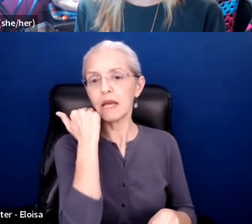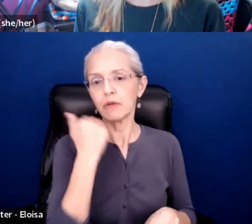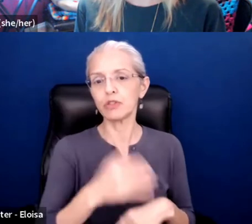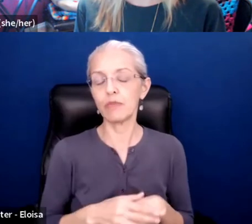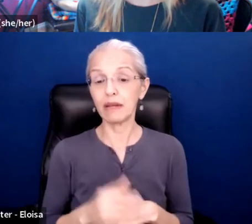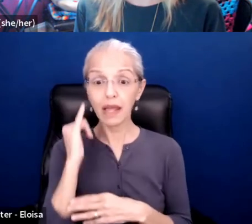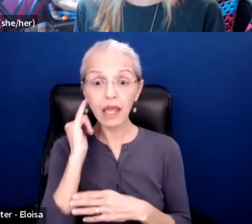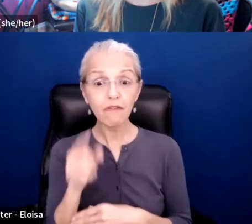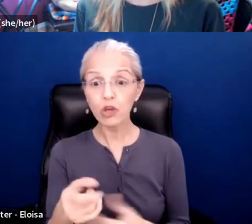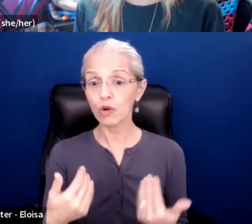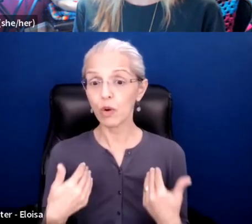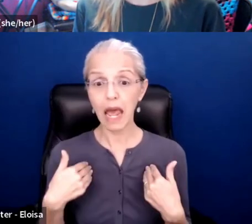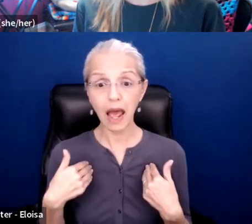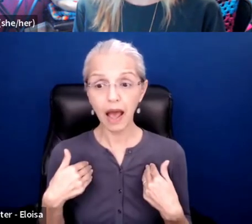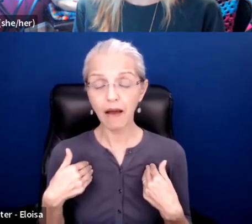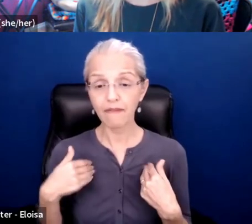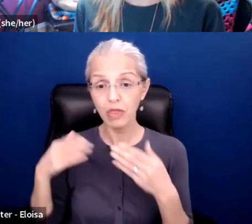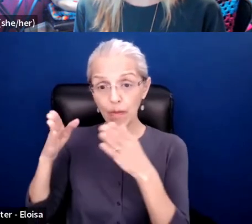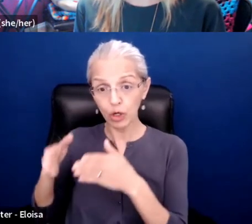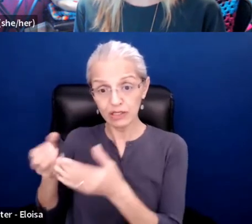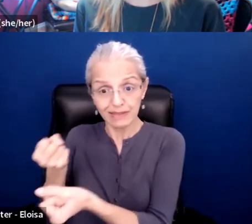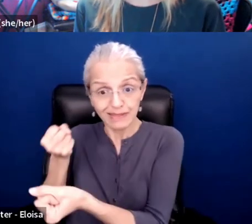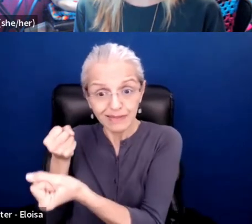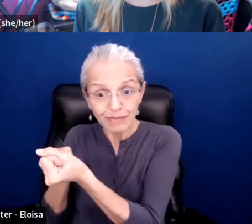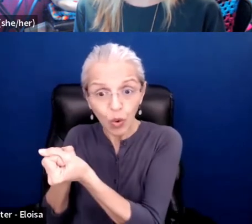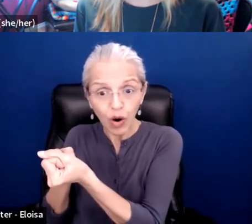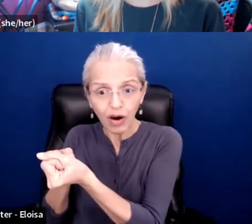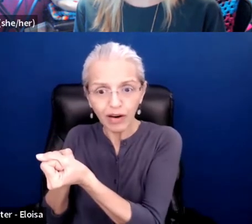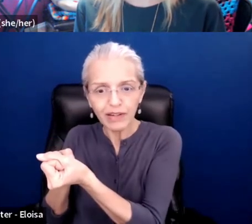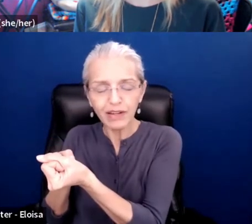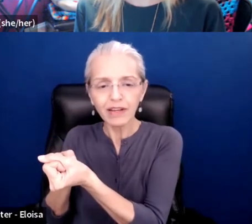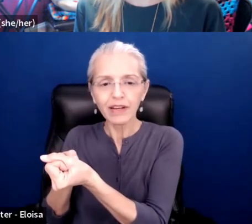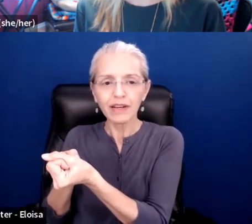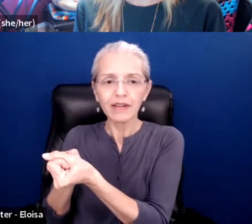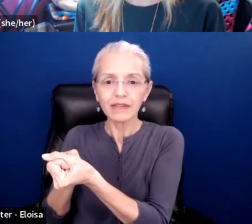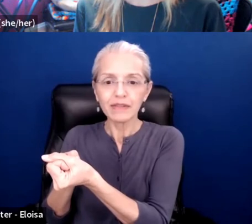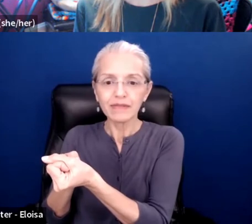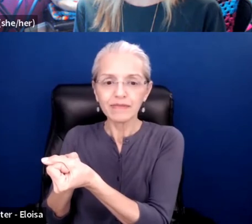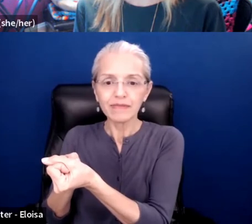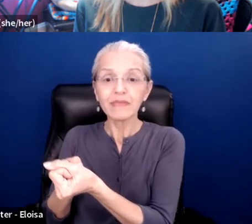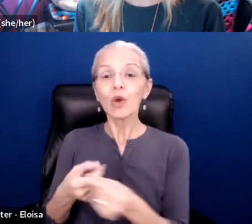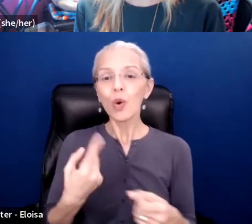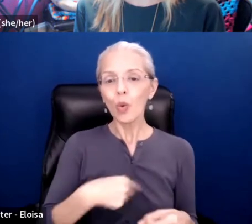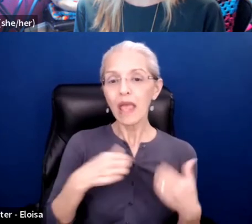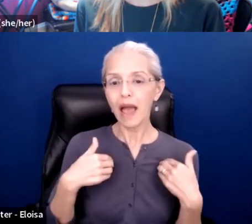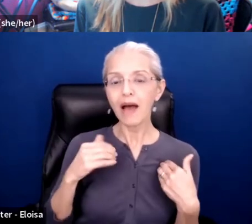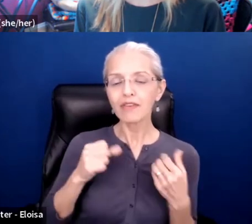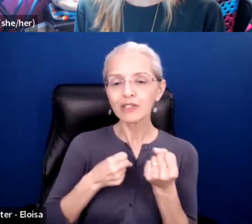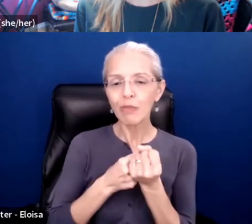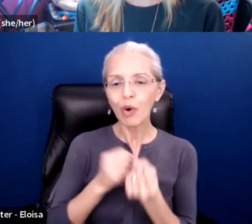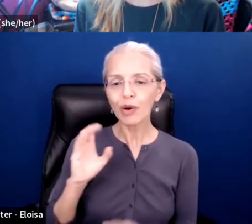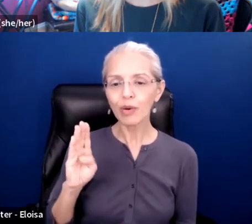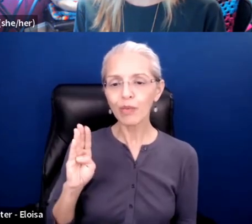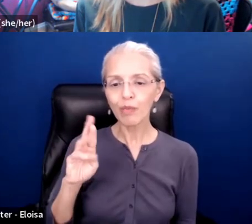don't have that person in your life, right, you have a support broker, right, and we do the best we can,